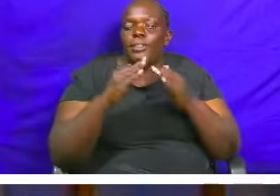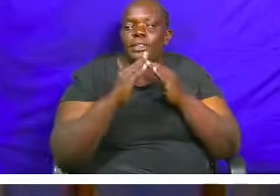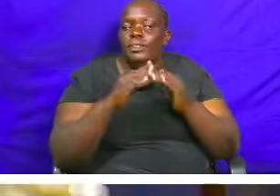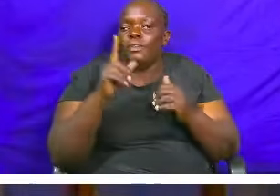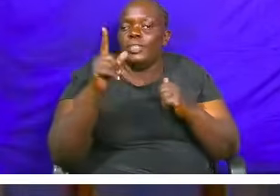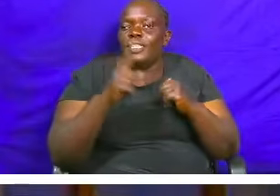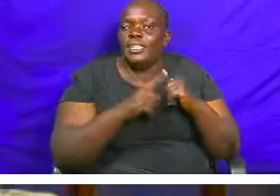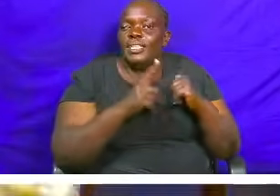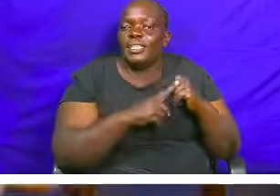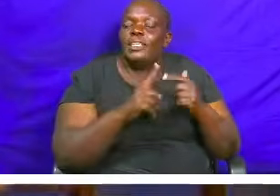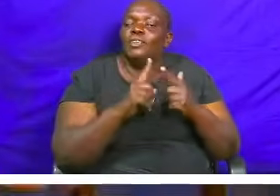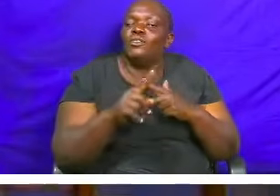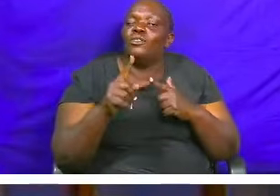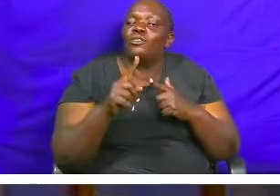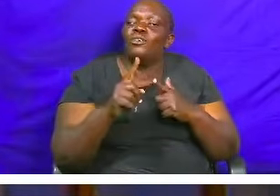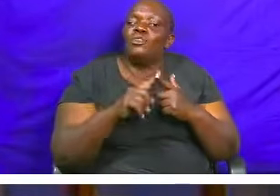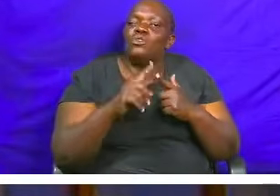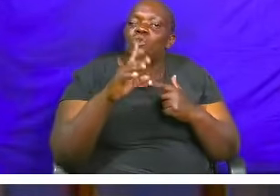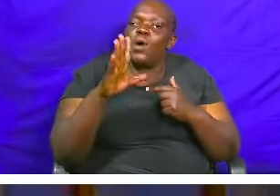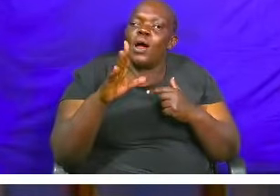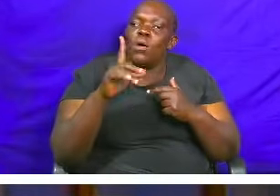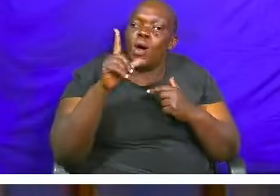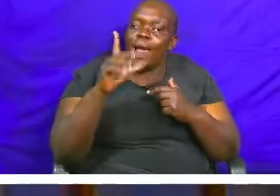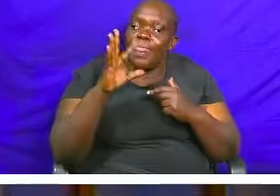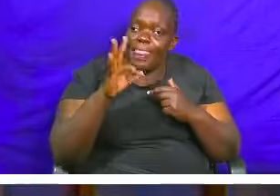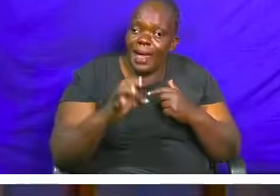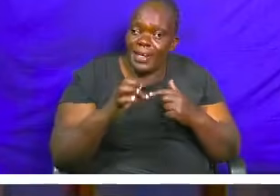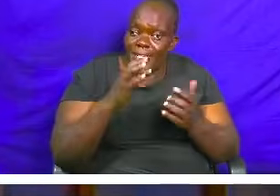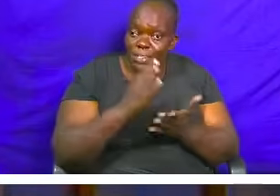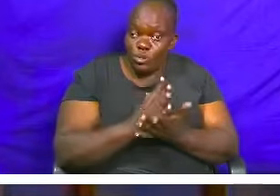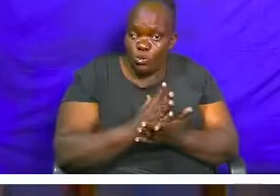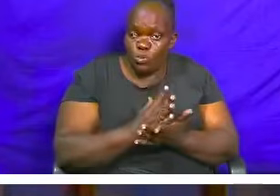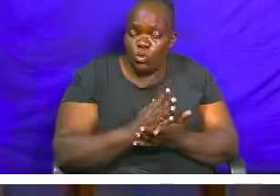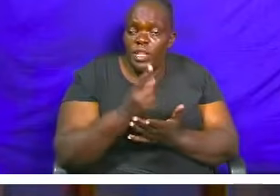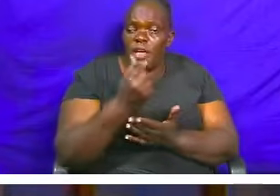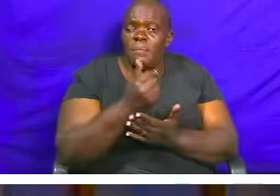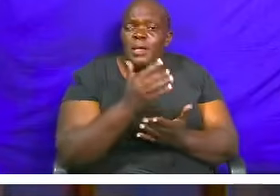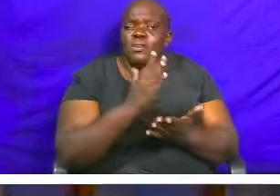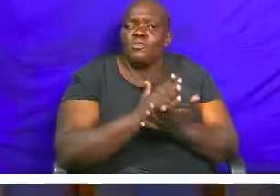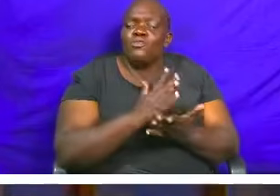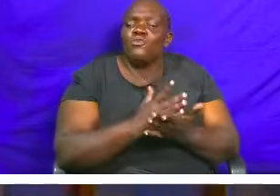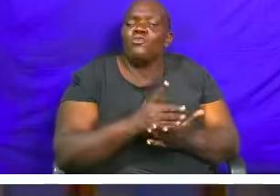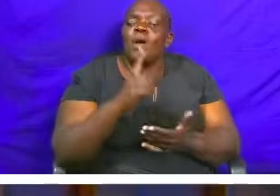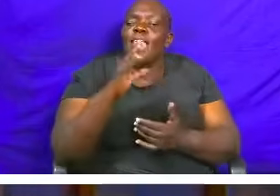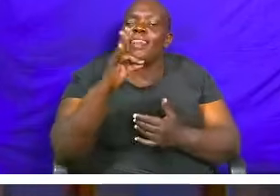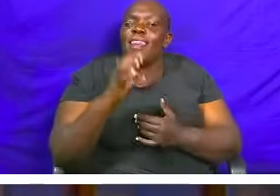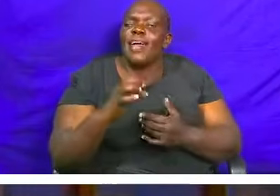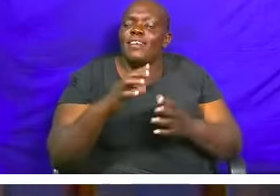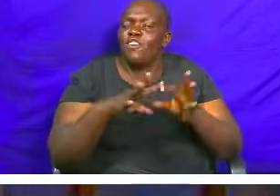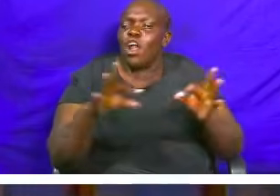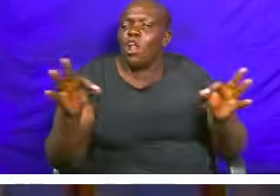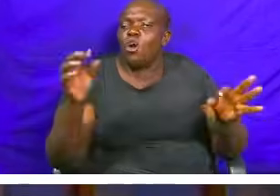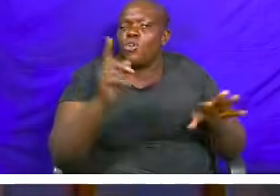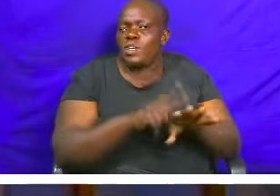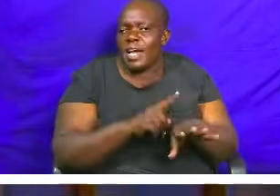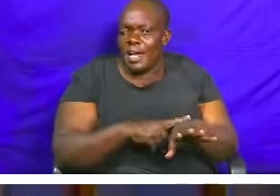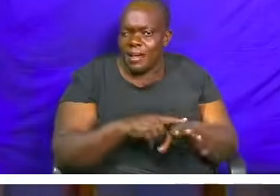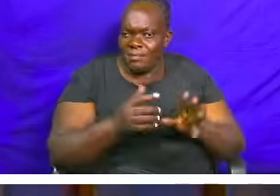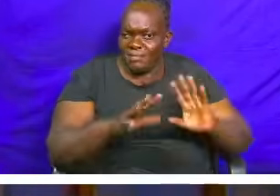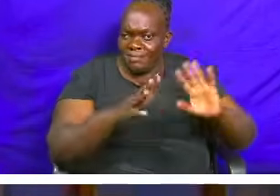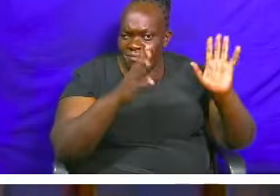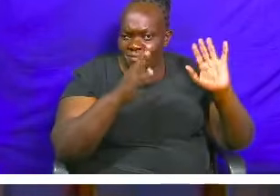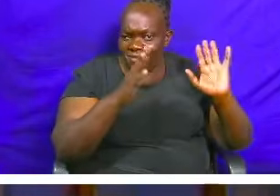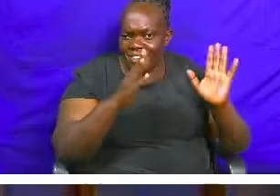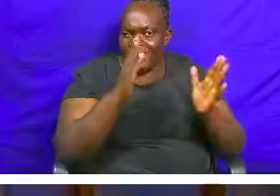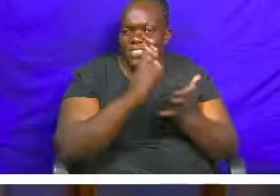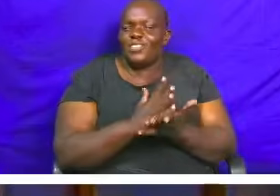166. We came down to 130, and I think the shilling has held at 130 for the longest. Actually, which I've 128,